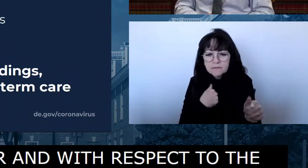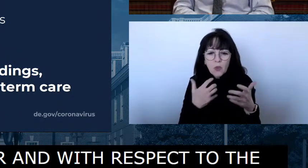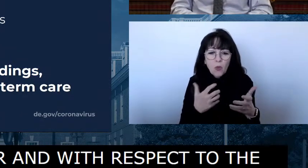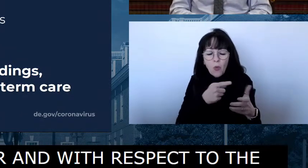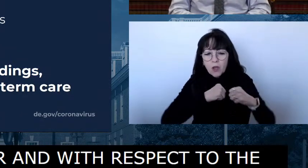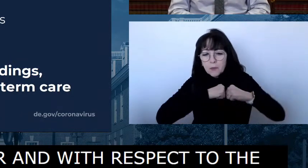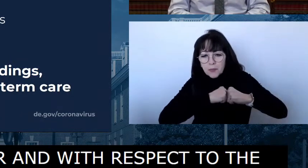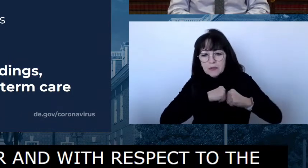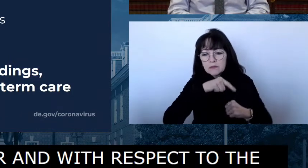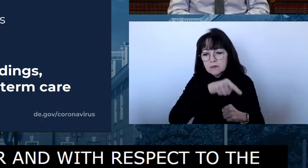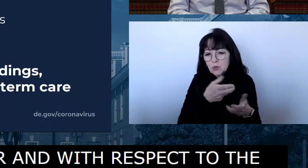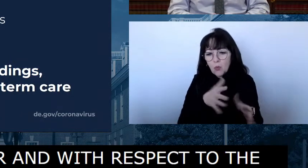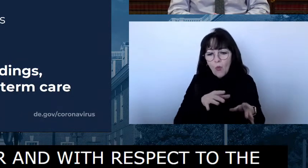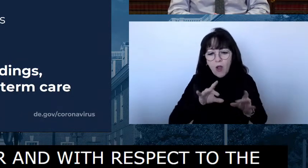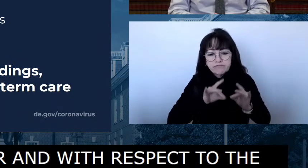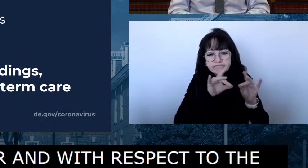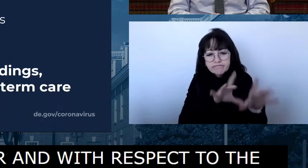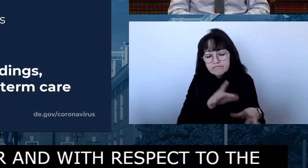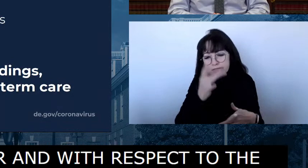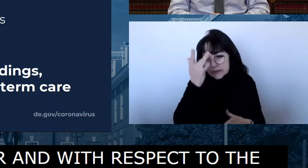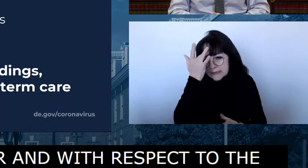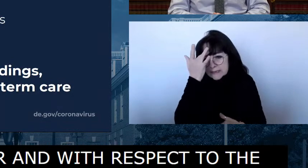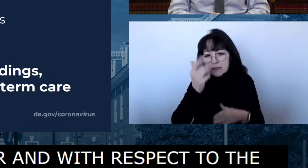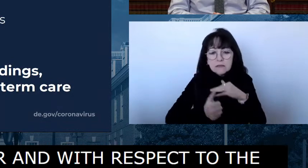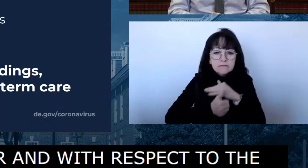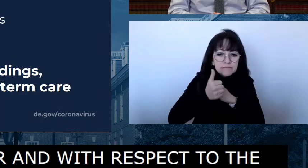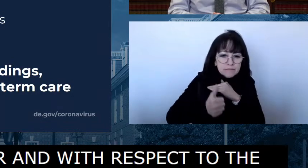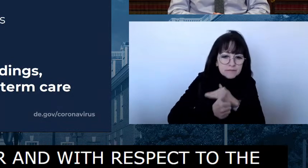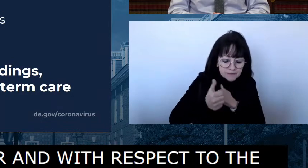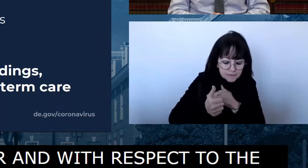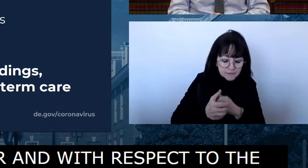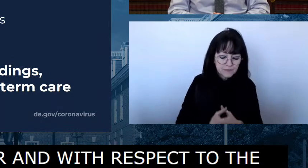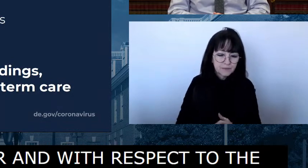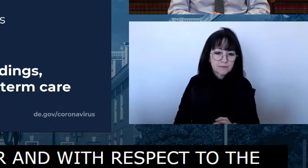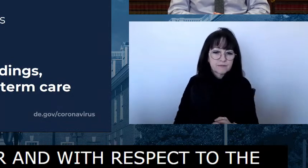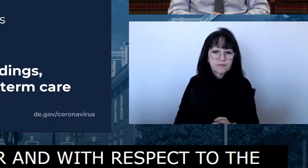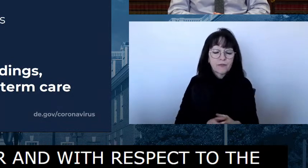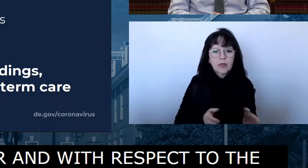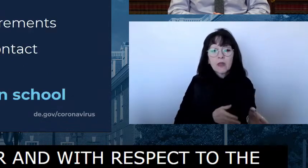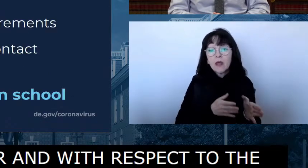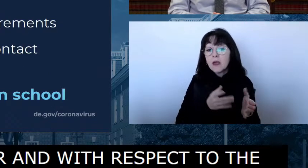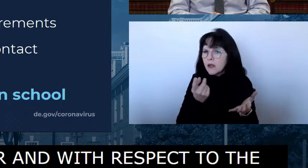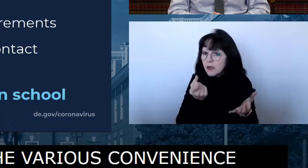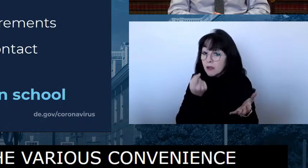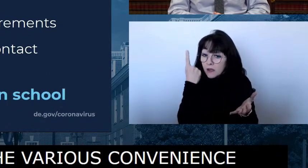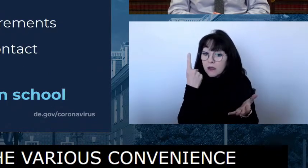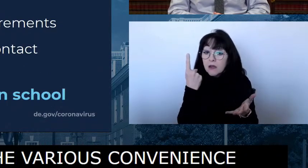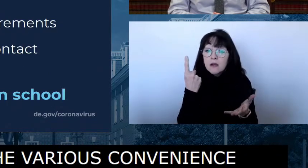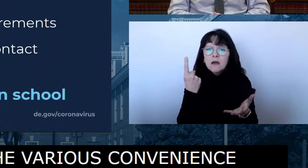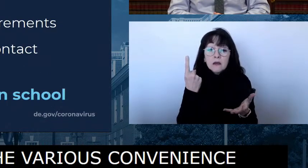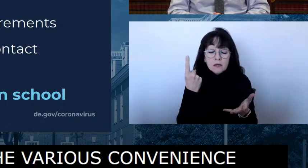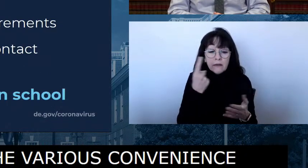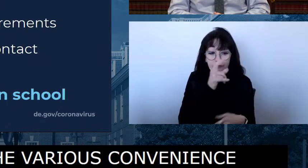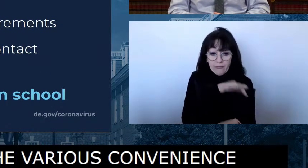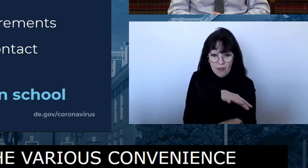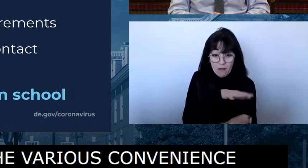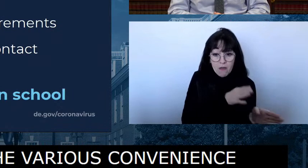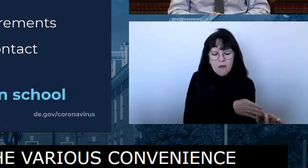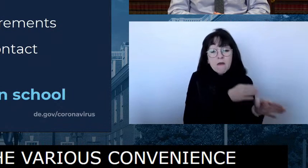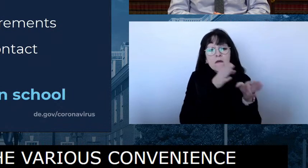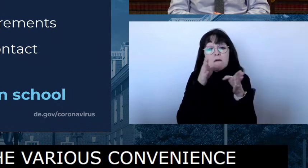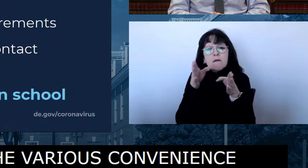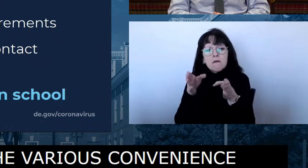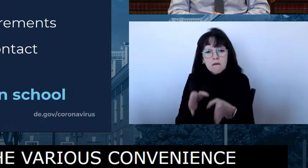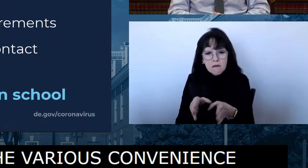same. Additionally, we've decided that as of March 31st, we will remove